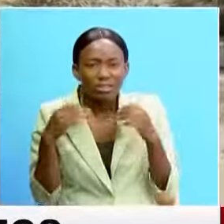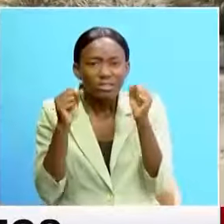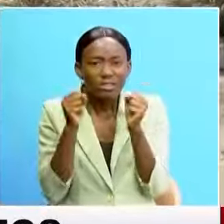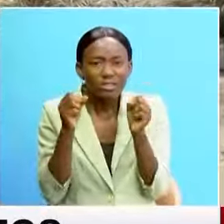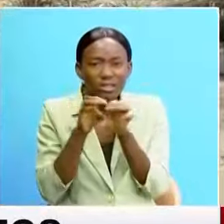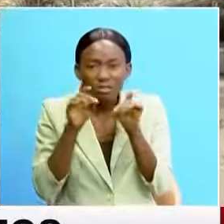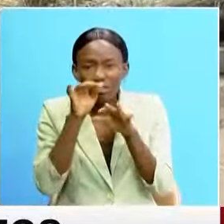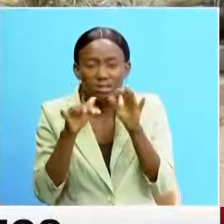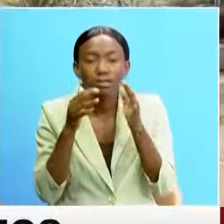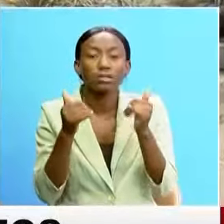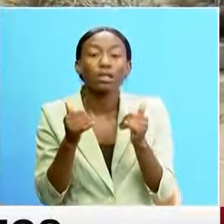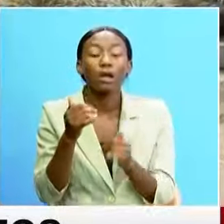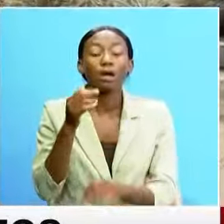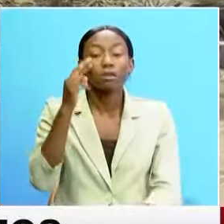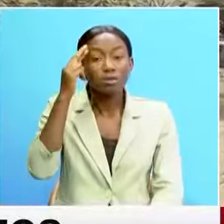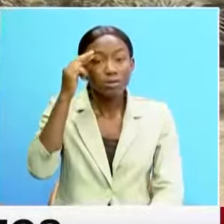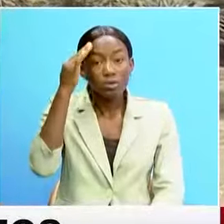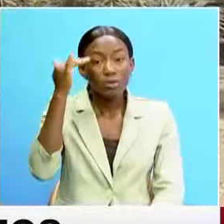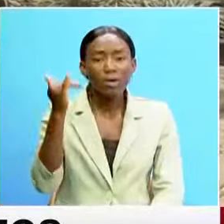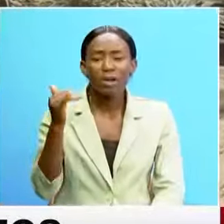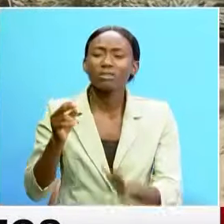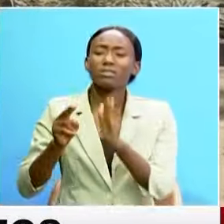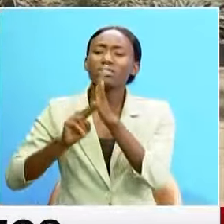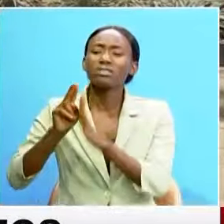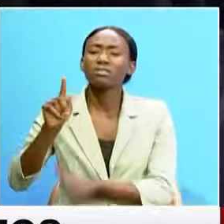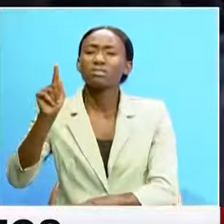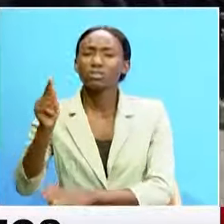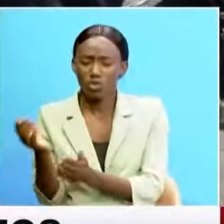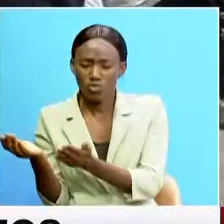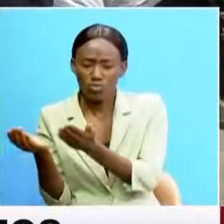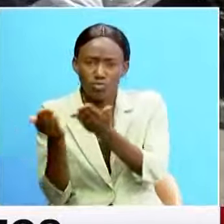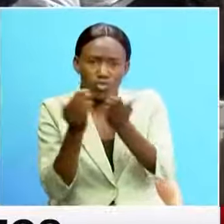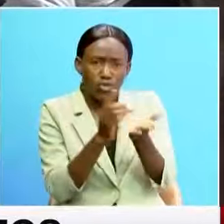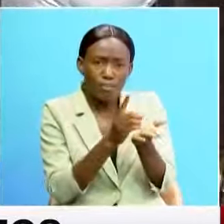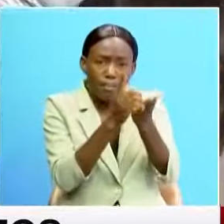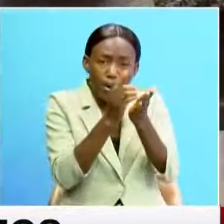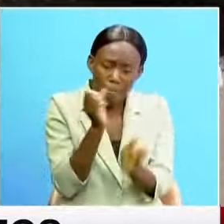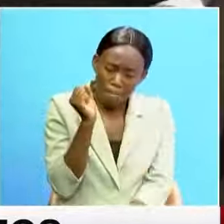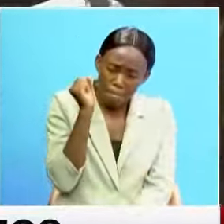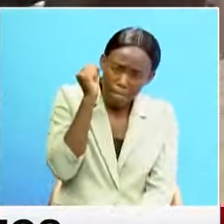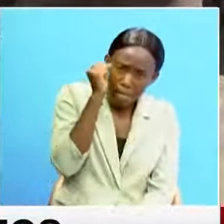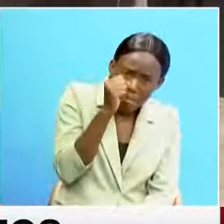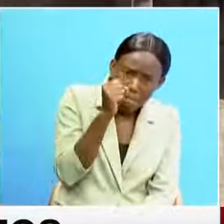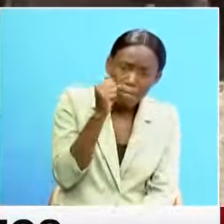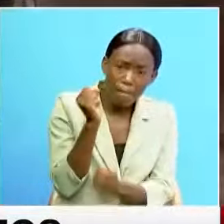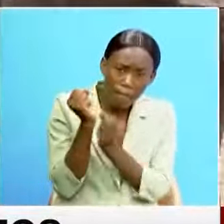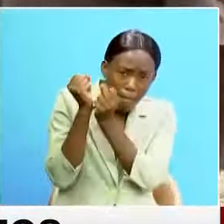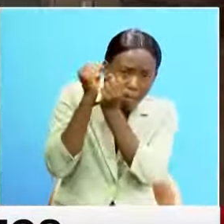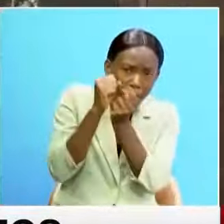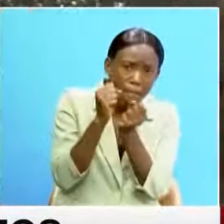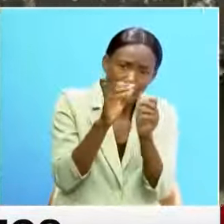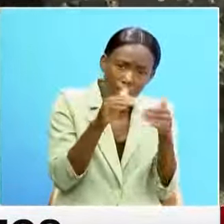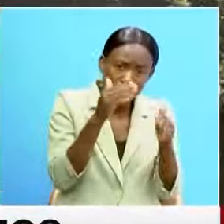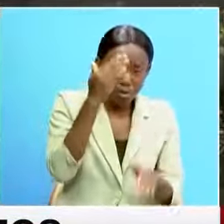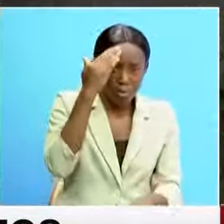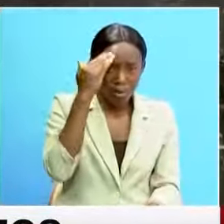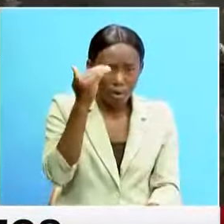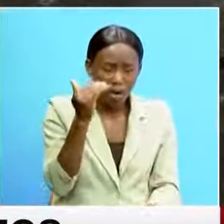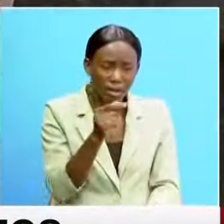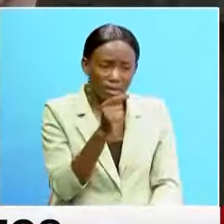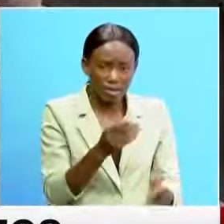why Mulungushi University has donated basic necessities such as blankets, bedsheets, and curtains, in order to promote a humane